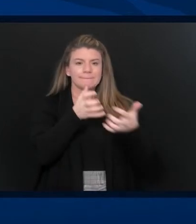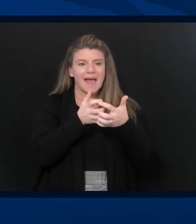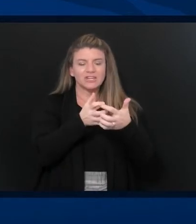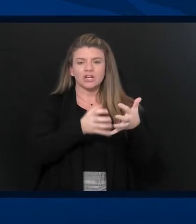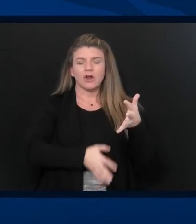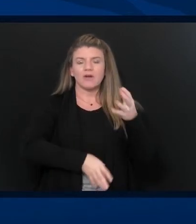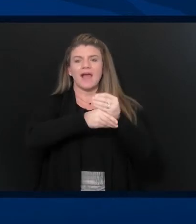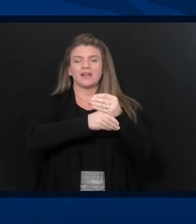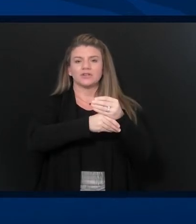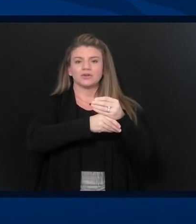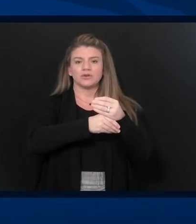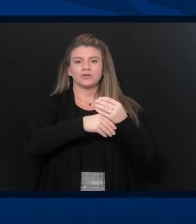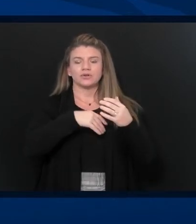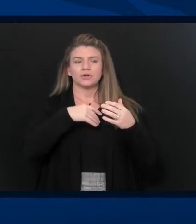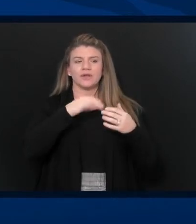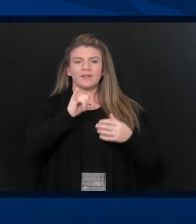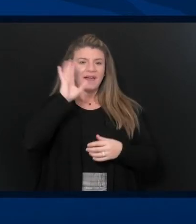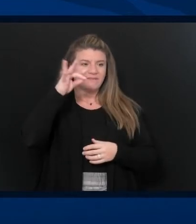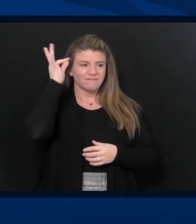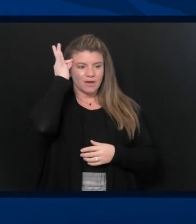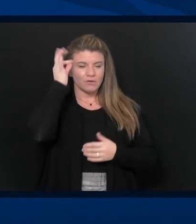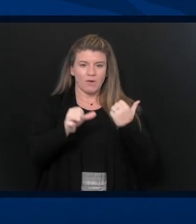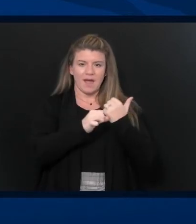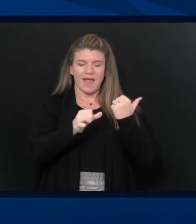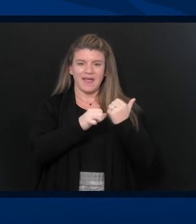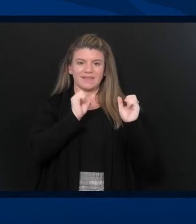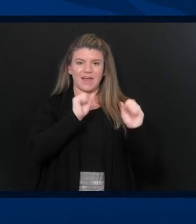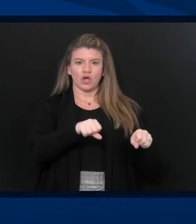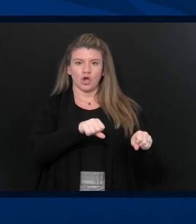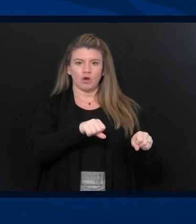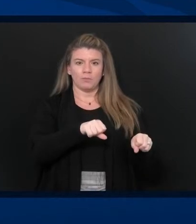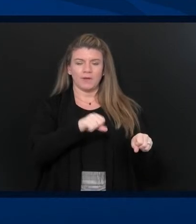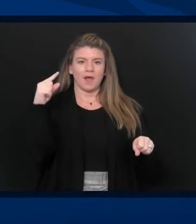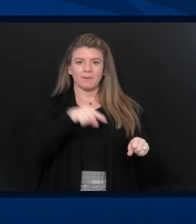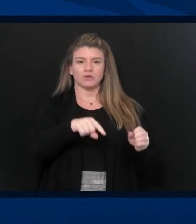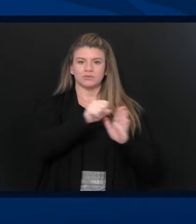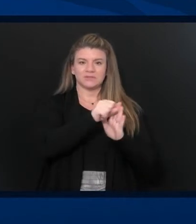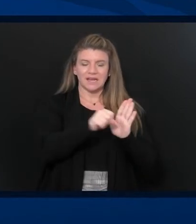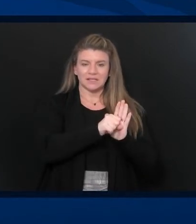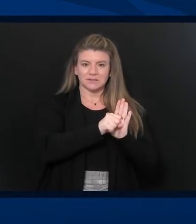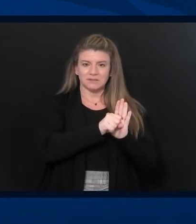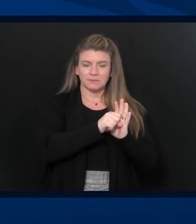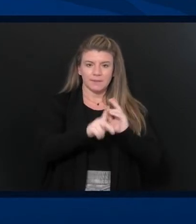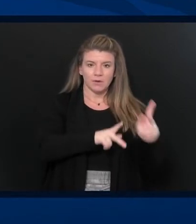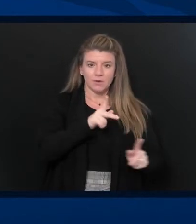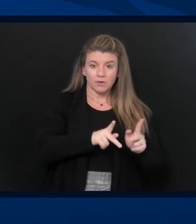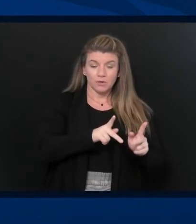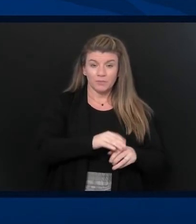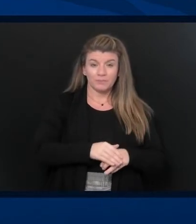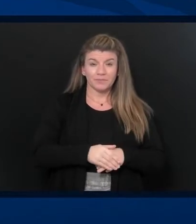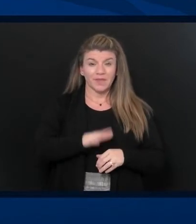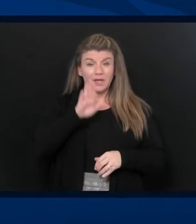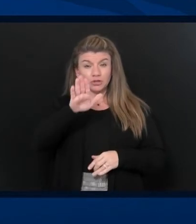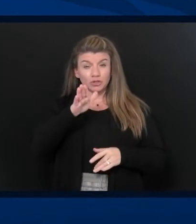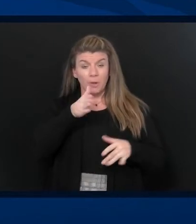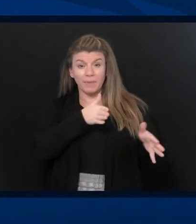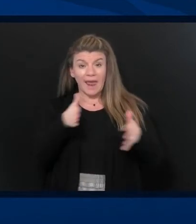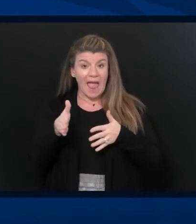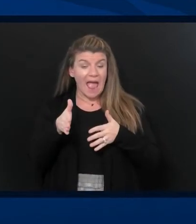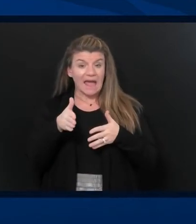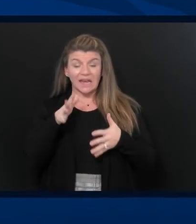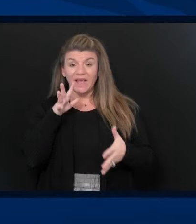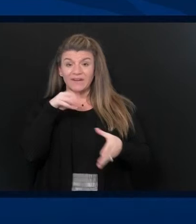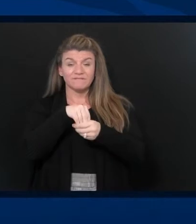adding to whatever federal aid could be coming to state residents? Is your plan at all